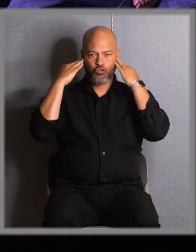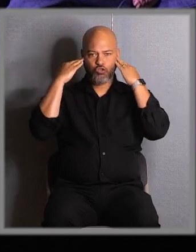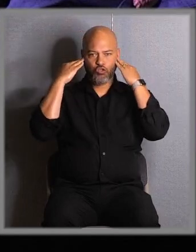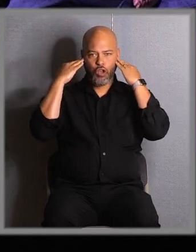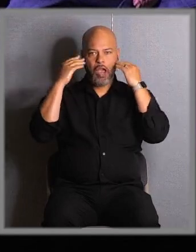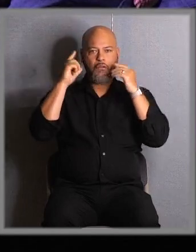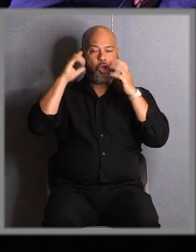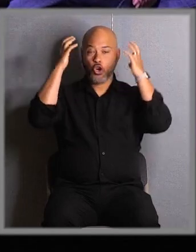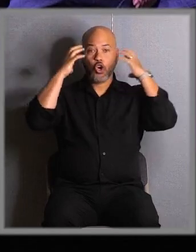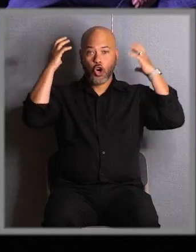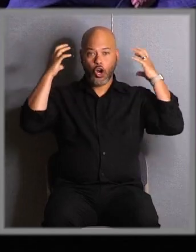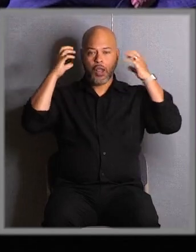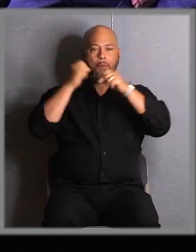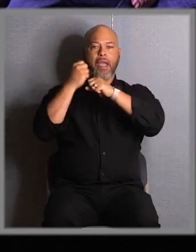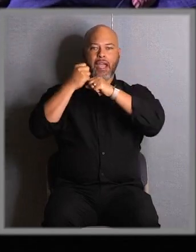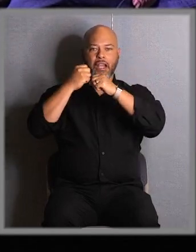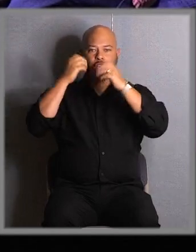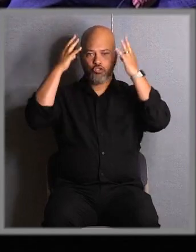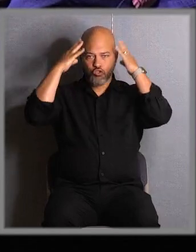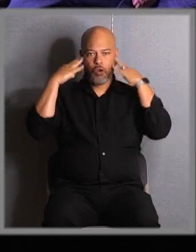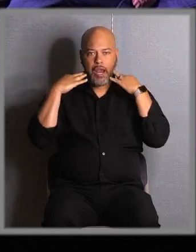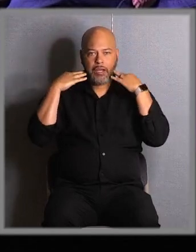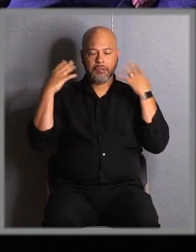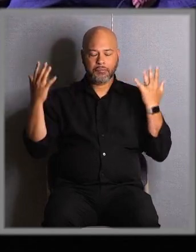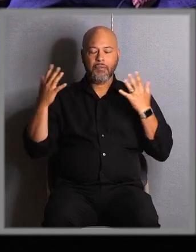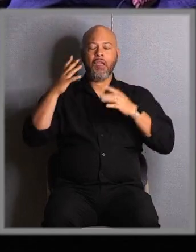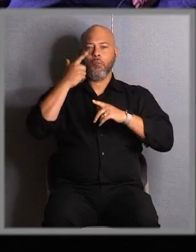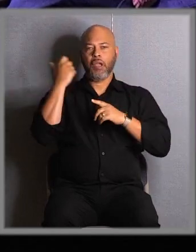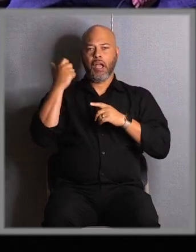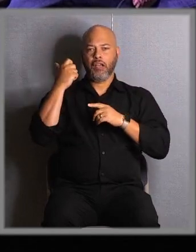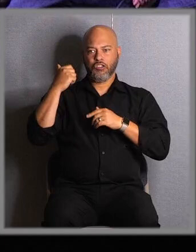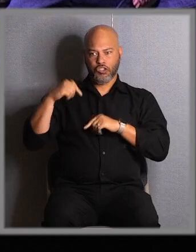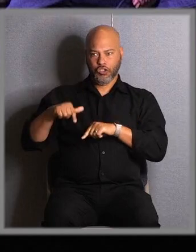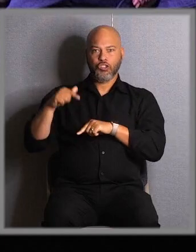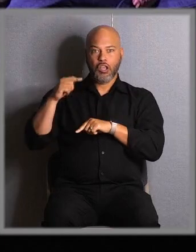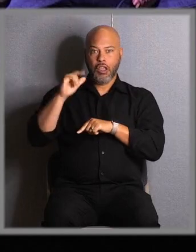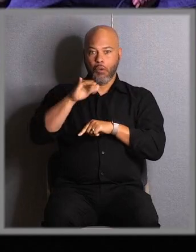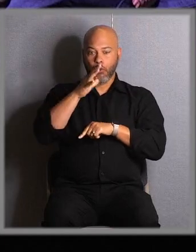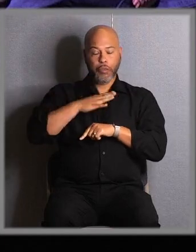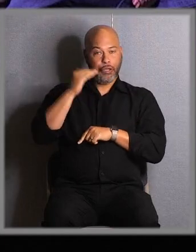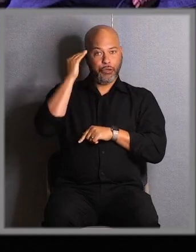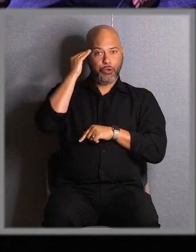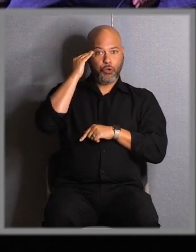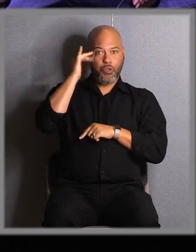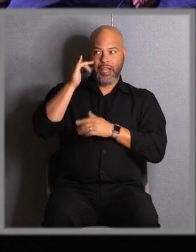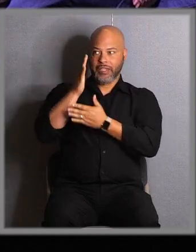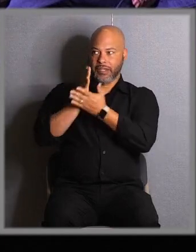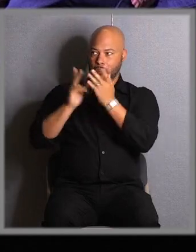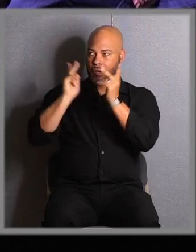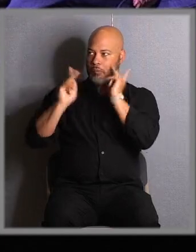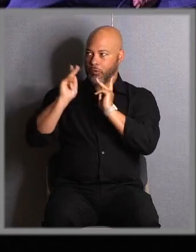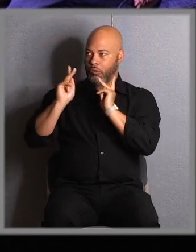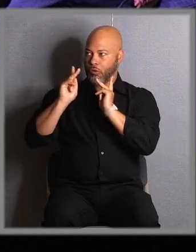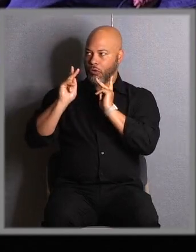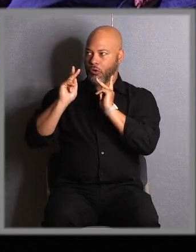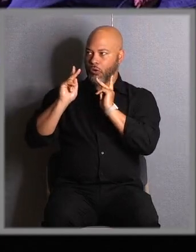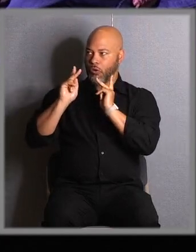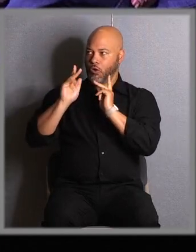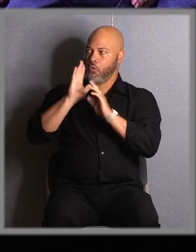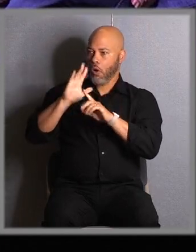doctoral defense because she knew that some people would judge her based